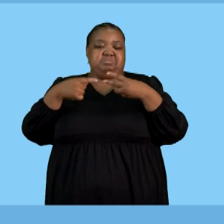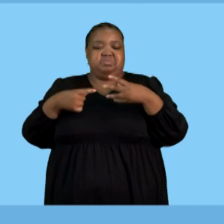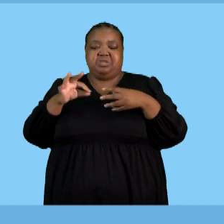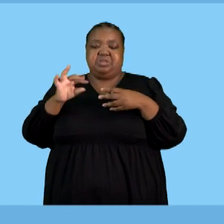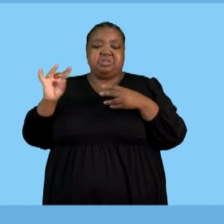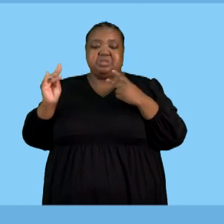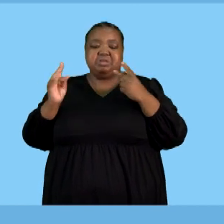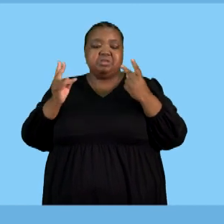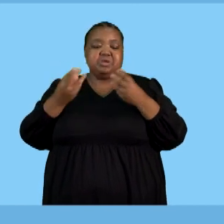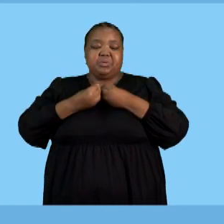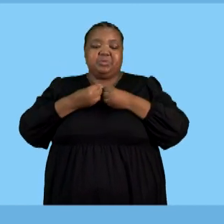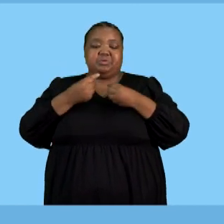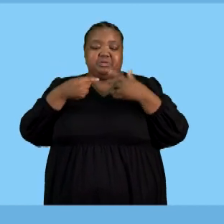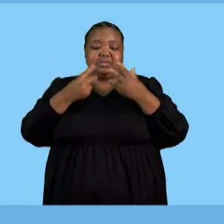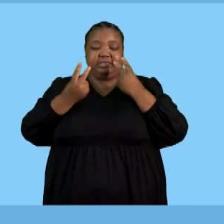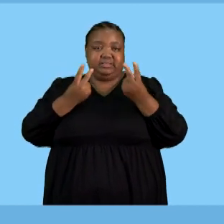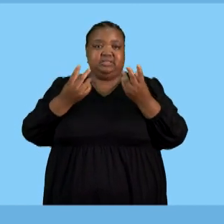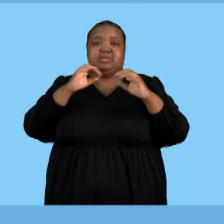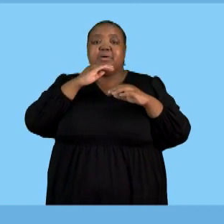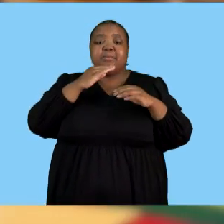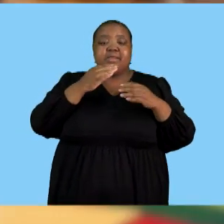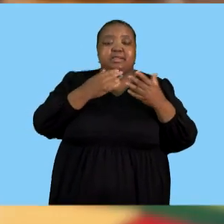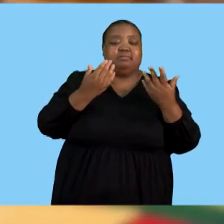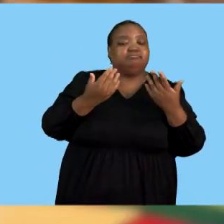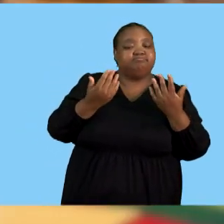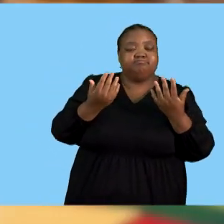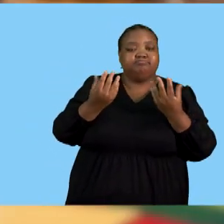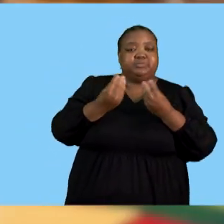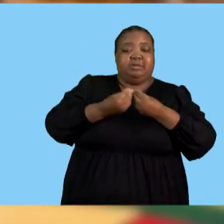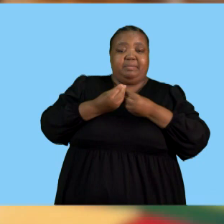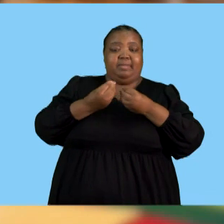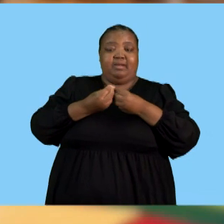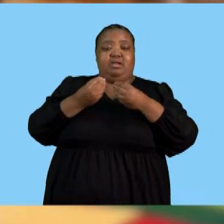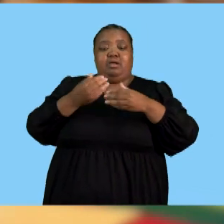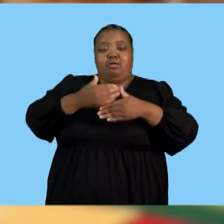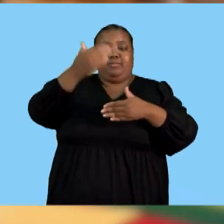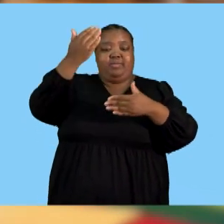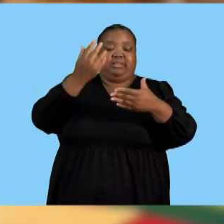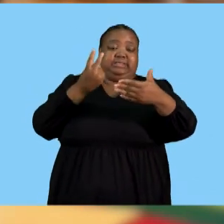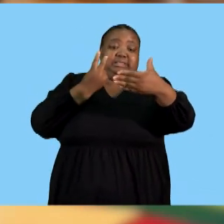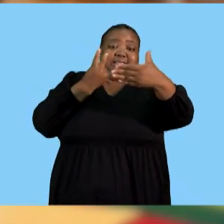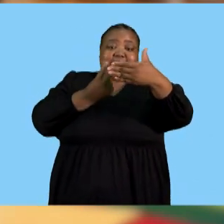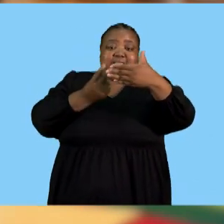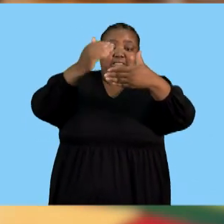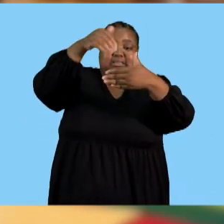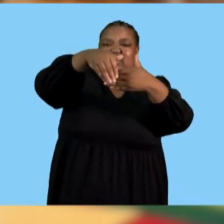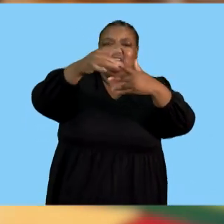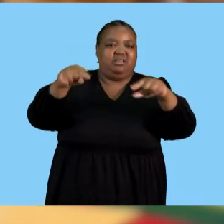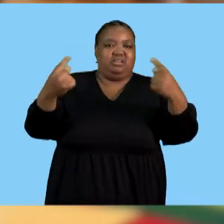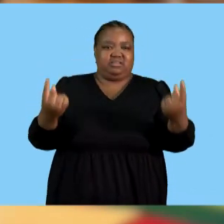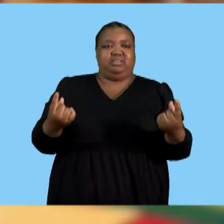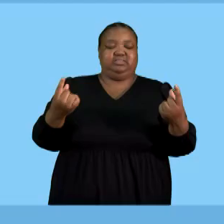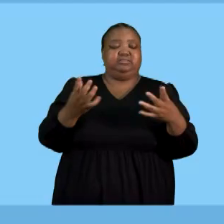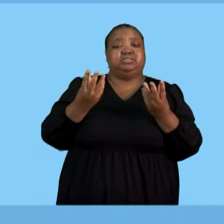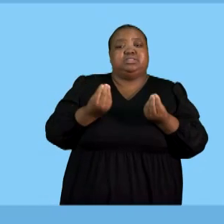opaque? So if you cannot be able to see on the other side of the object, then therefore that particular object is